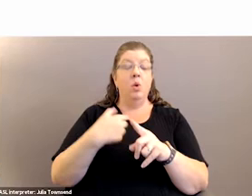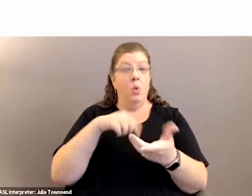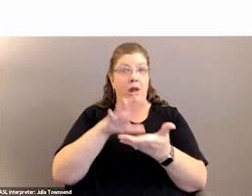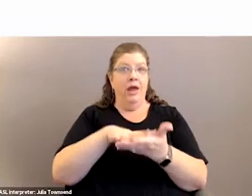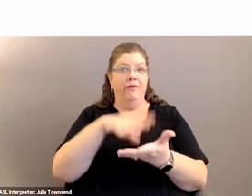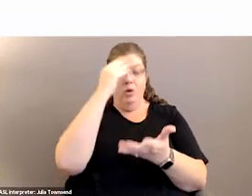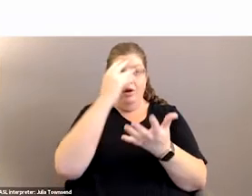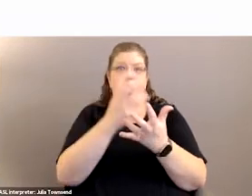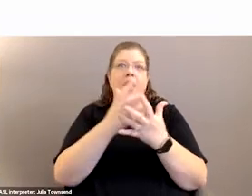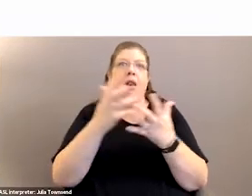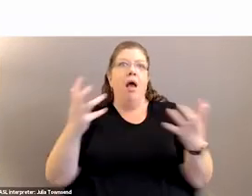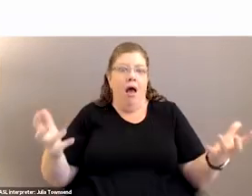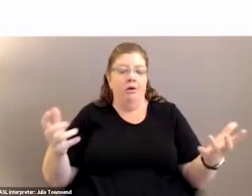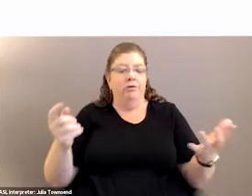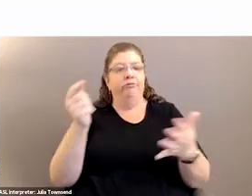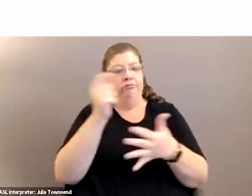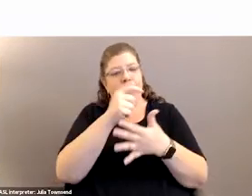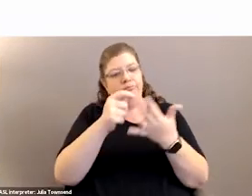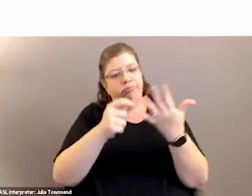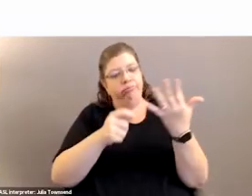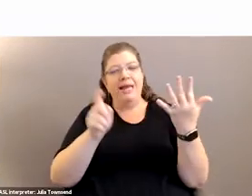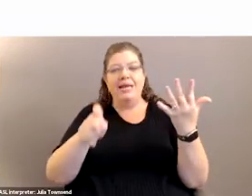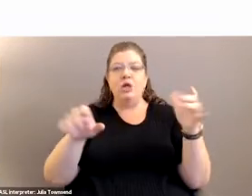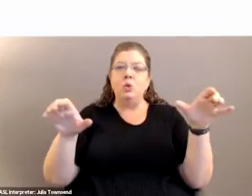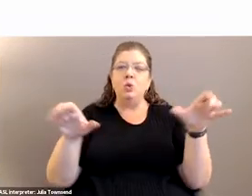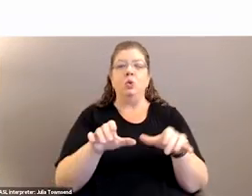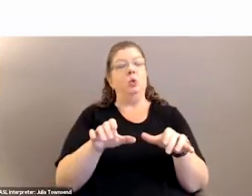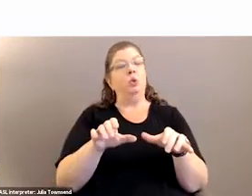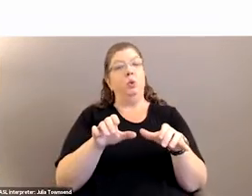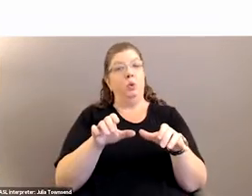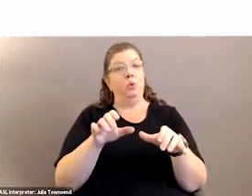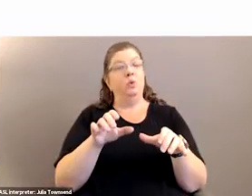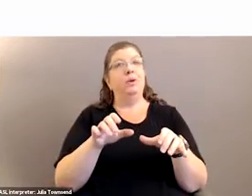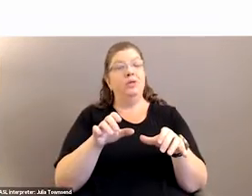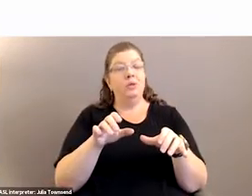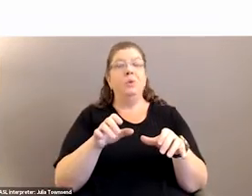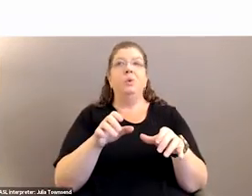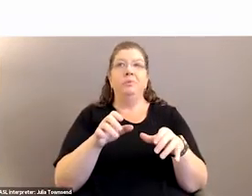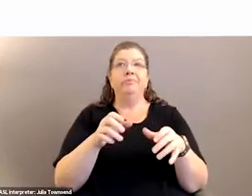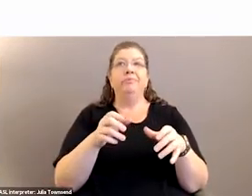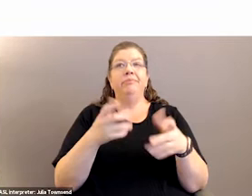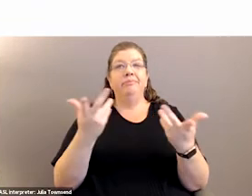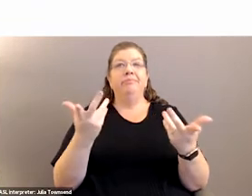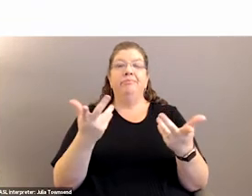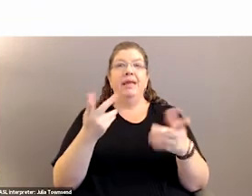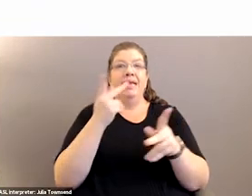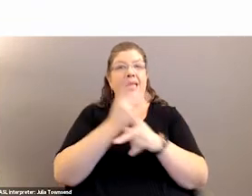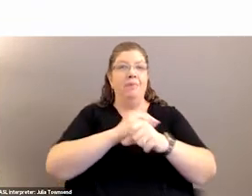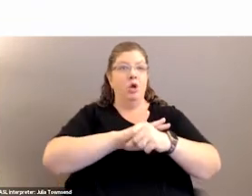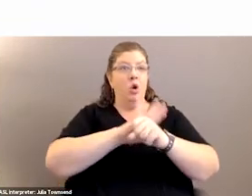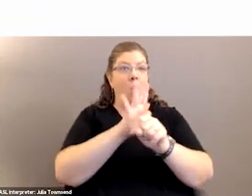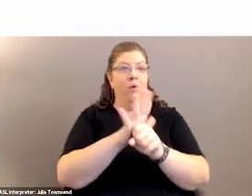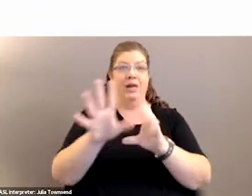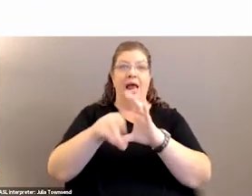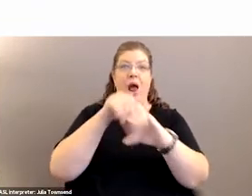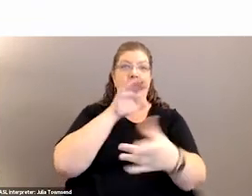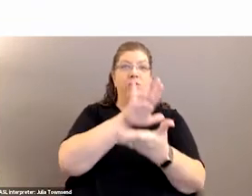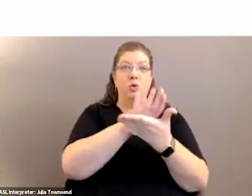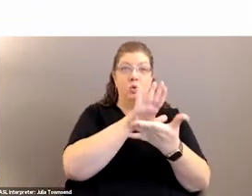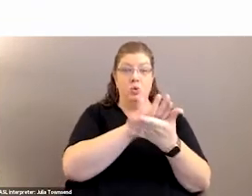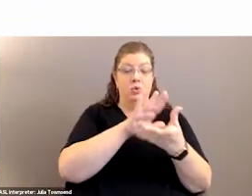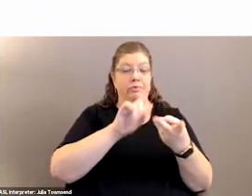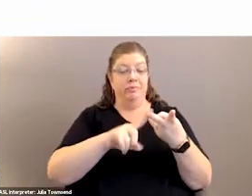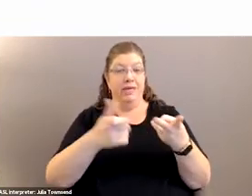lot about what we need to do to keep keep it out of our schools keep ourselves